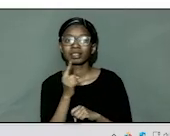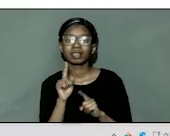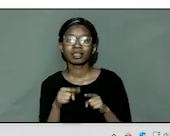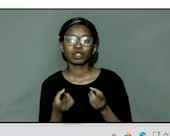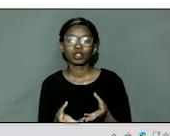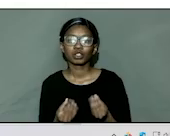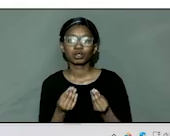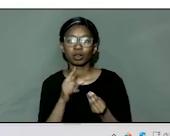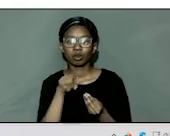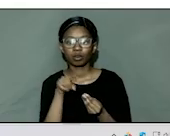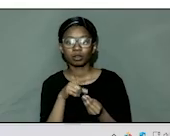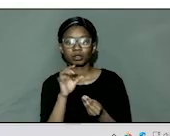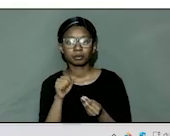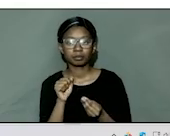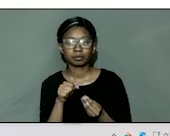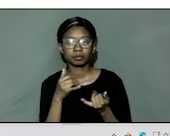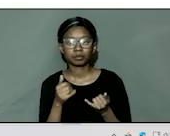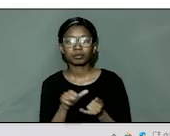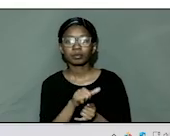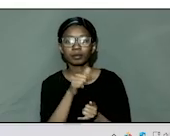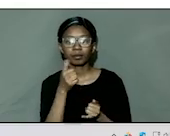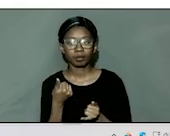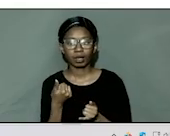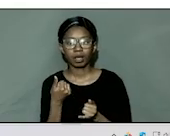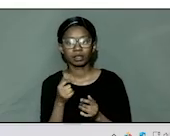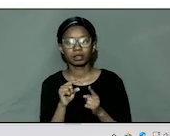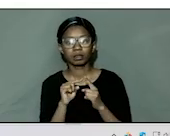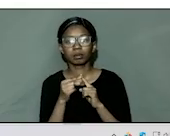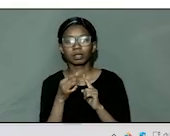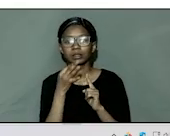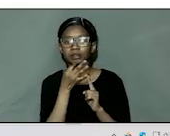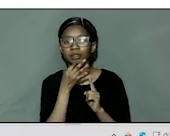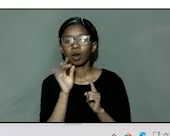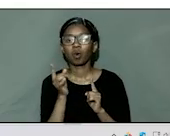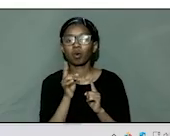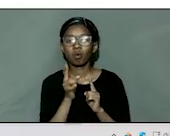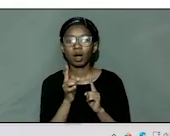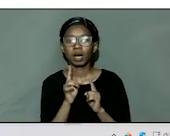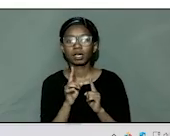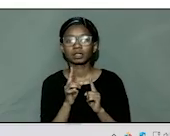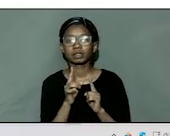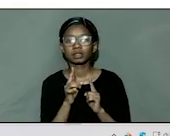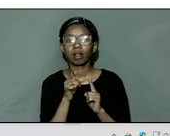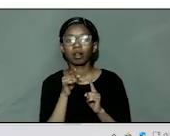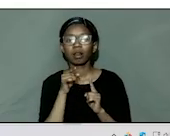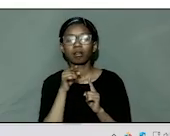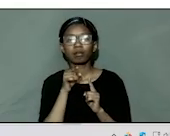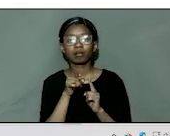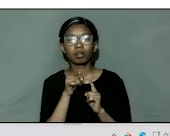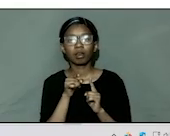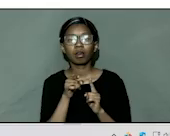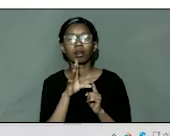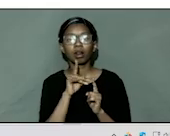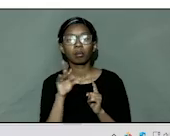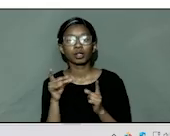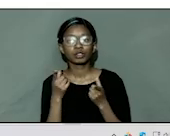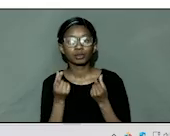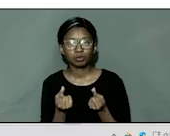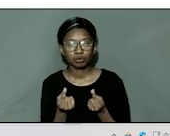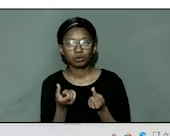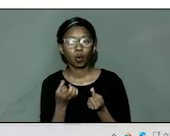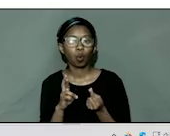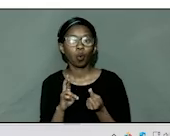then the next bullet would be, what did the organism do? The third point would be,